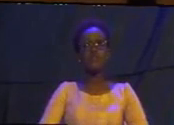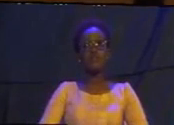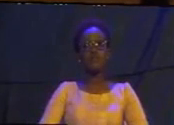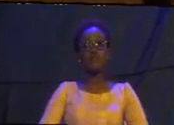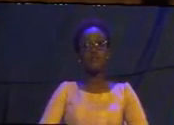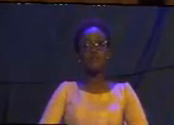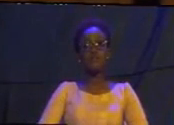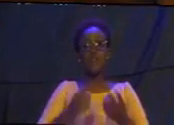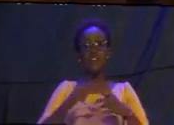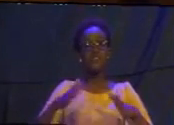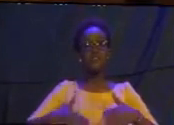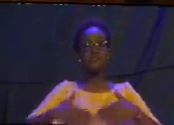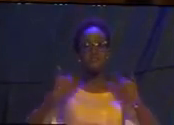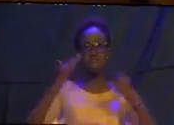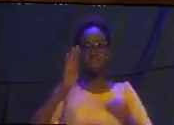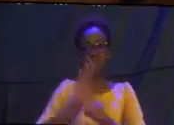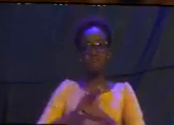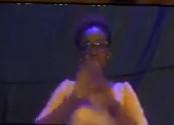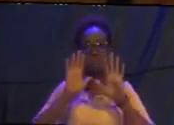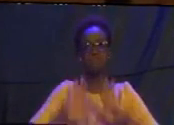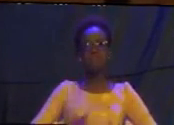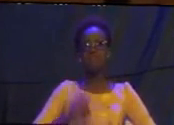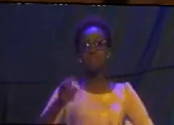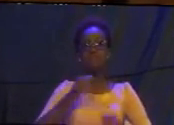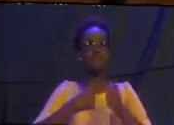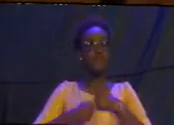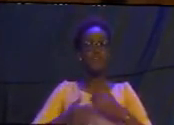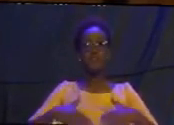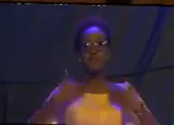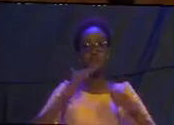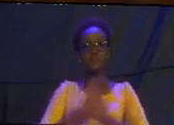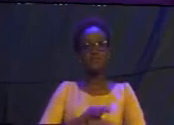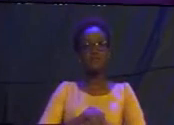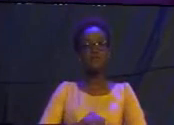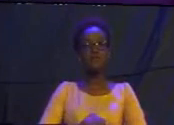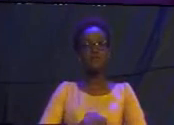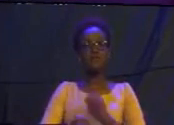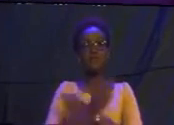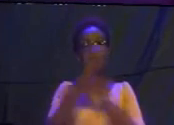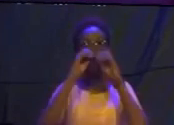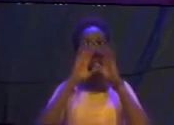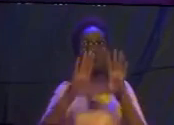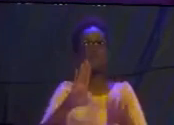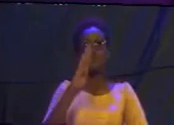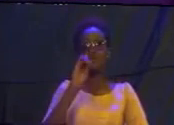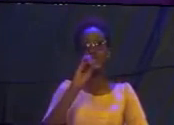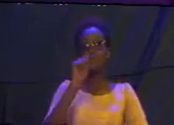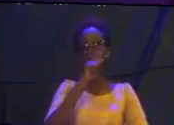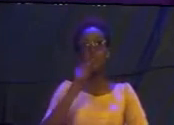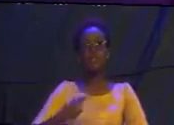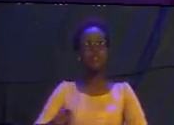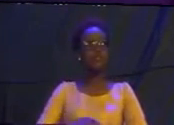Rwanda. Kandi yahakunze. And he's already loved in Rwanda. Imana igumugisha Boaz. God bless you Boaz. Hamwe